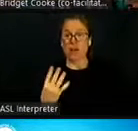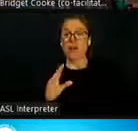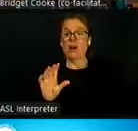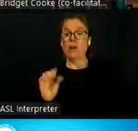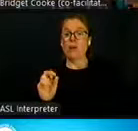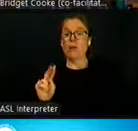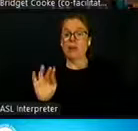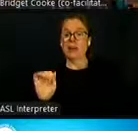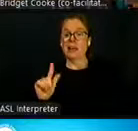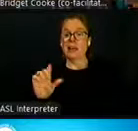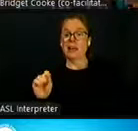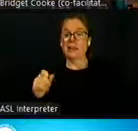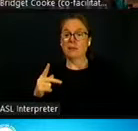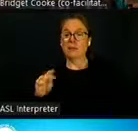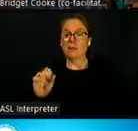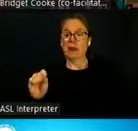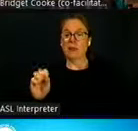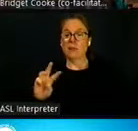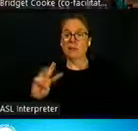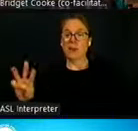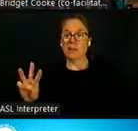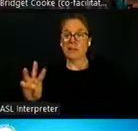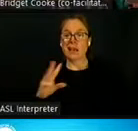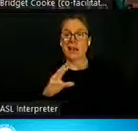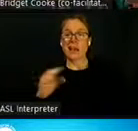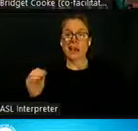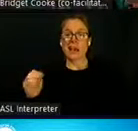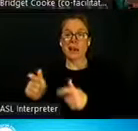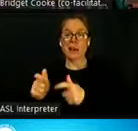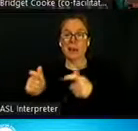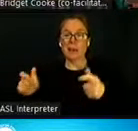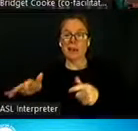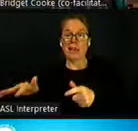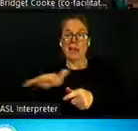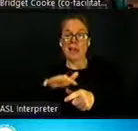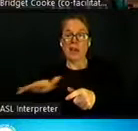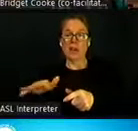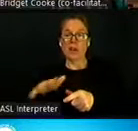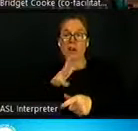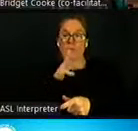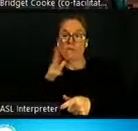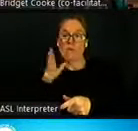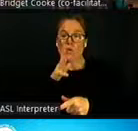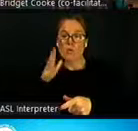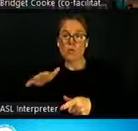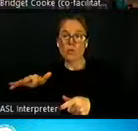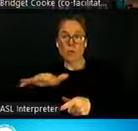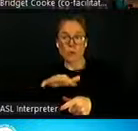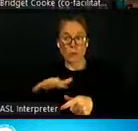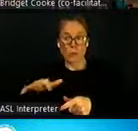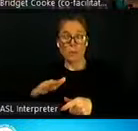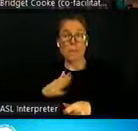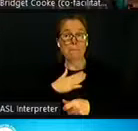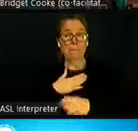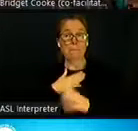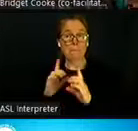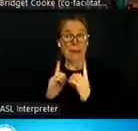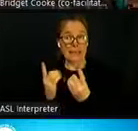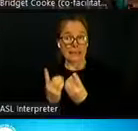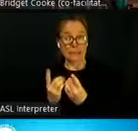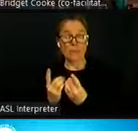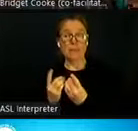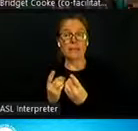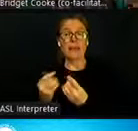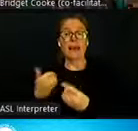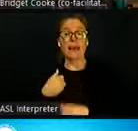Pass West, and a large area of it is rural area. My district touches